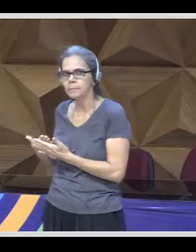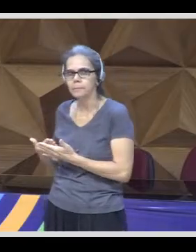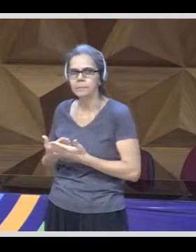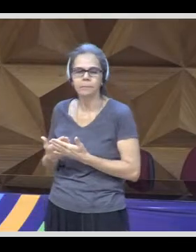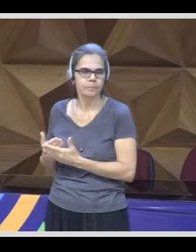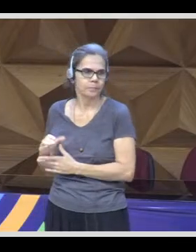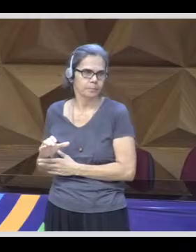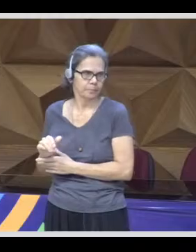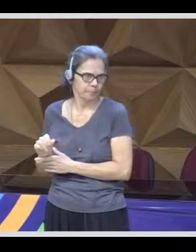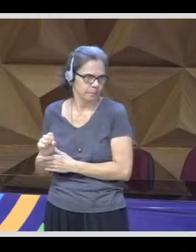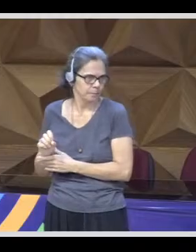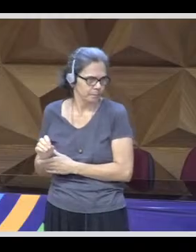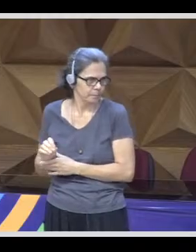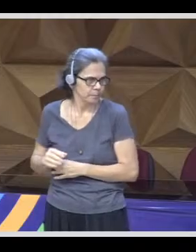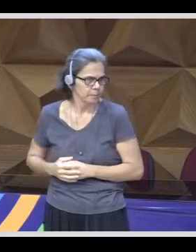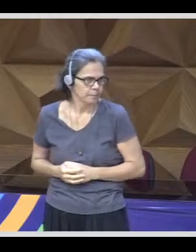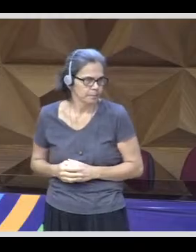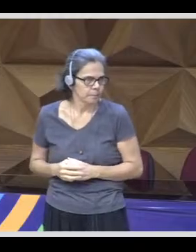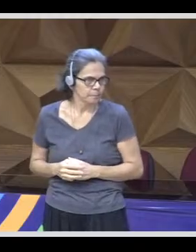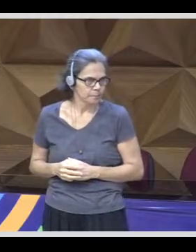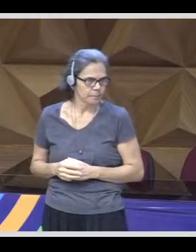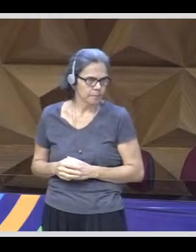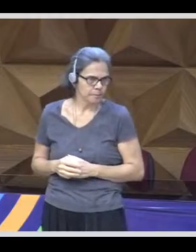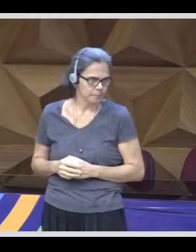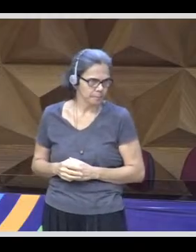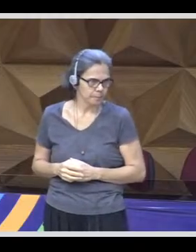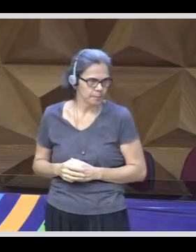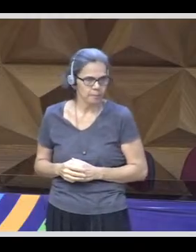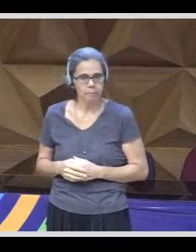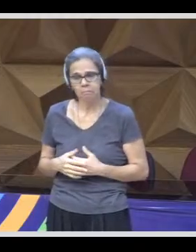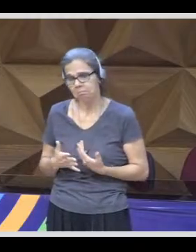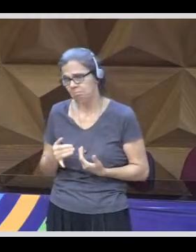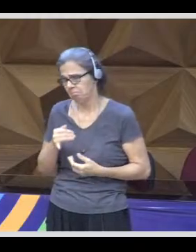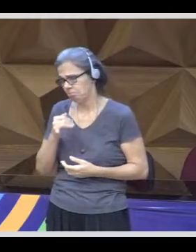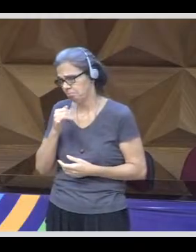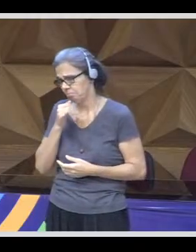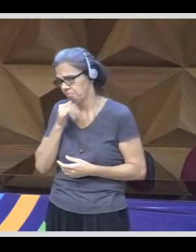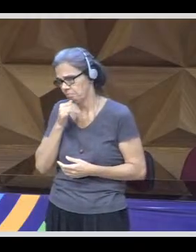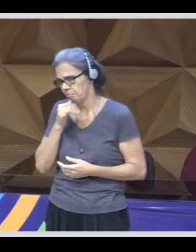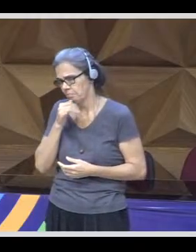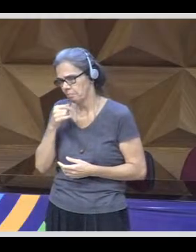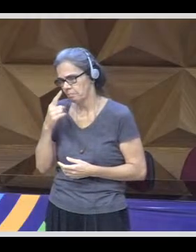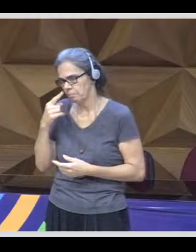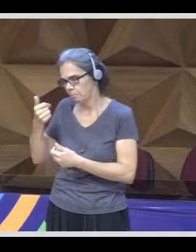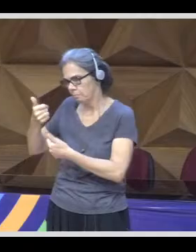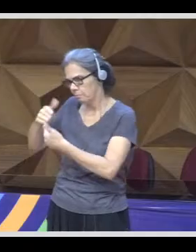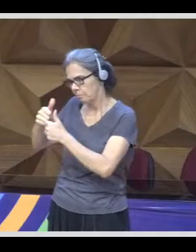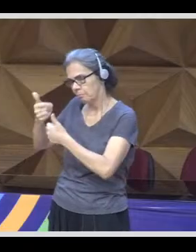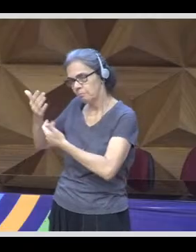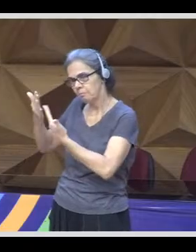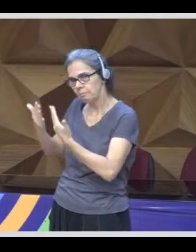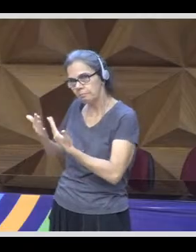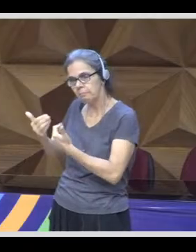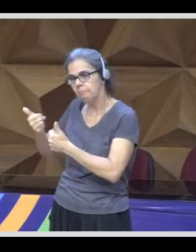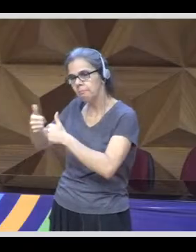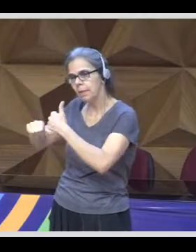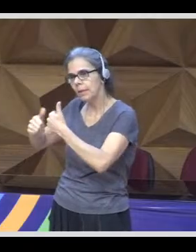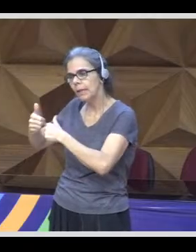Let's suppose that we're going to analyze coordination in social media, coordination to promote particular pieces of